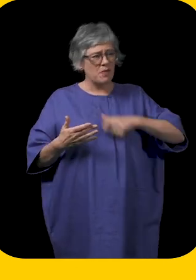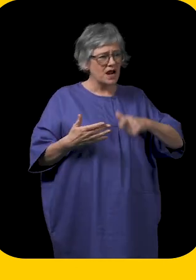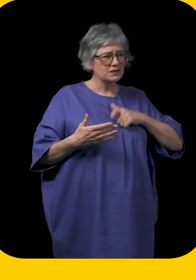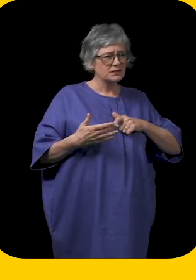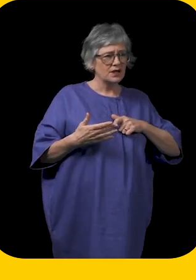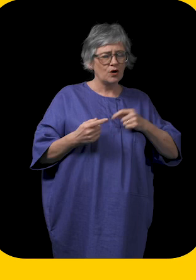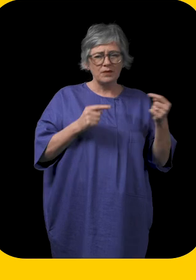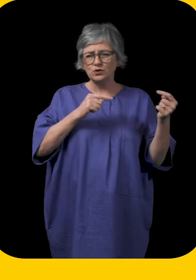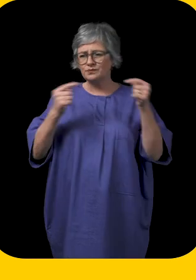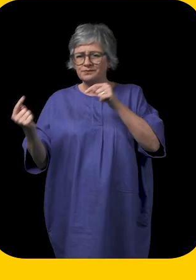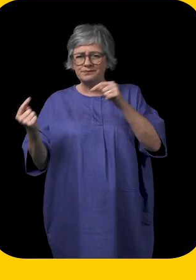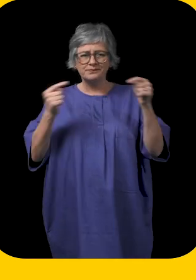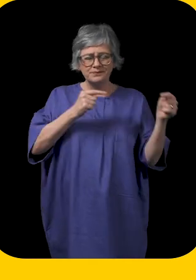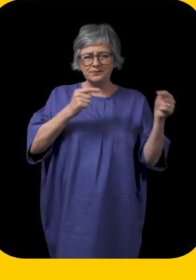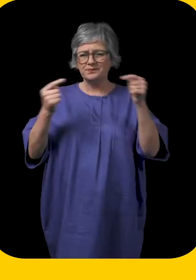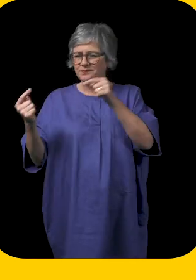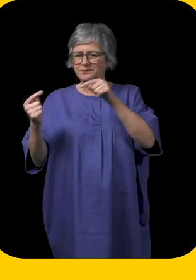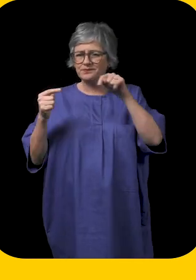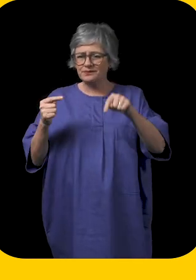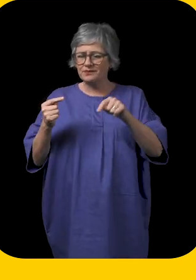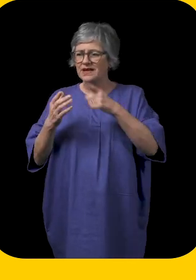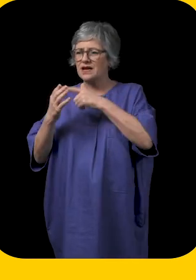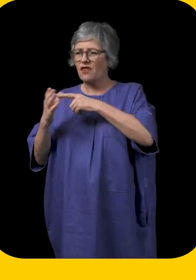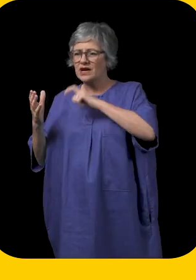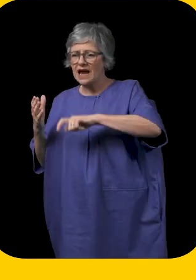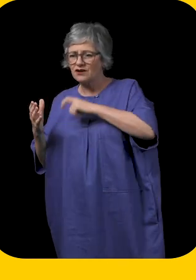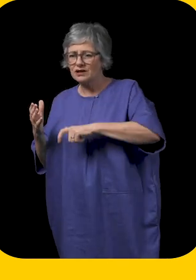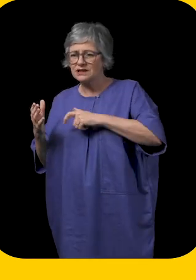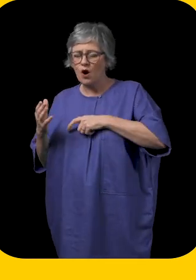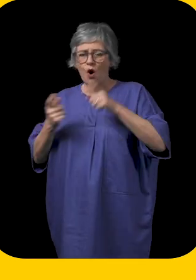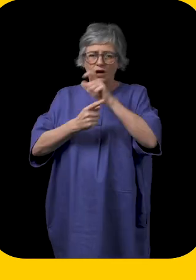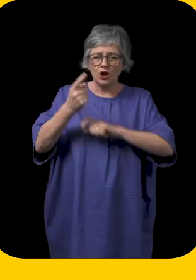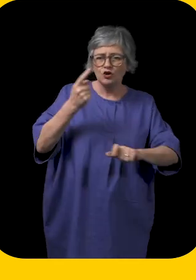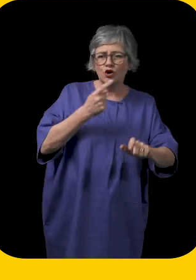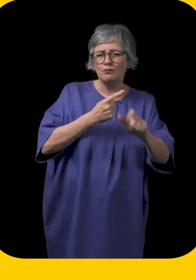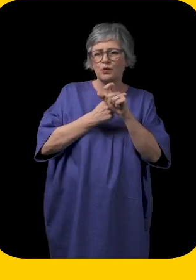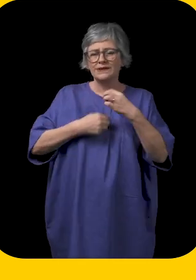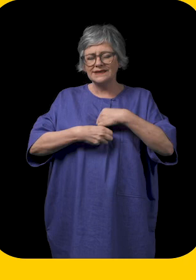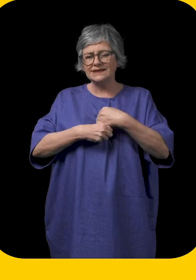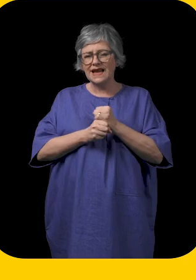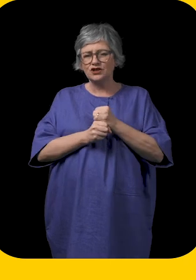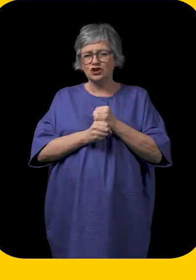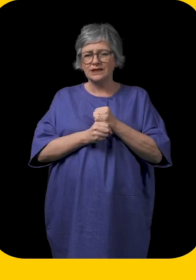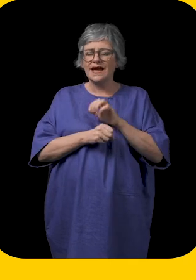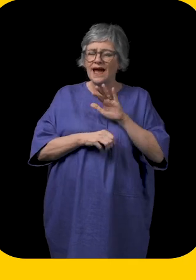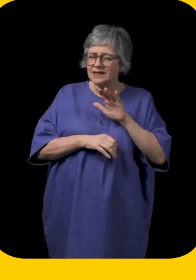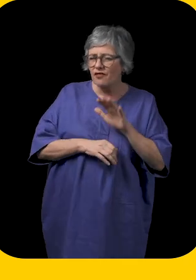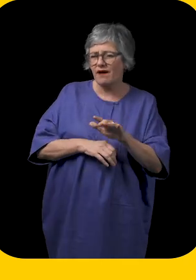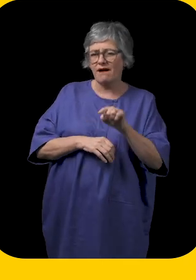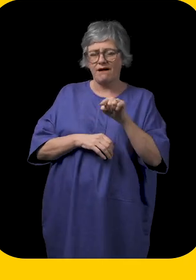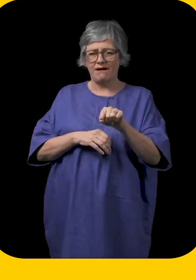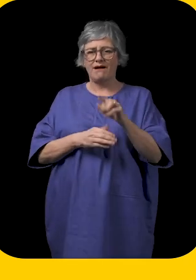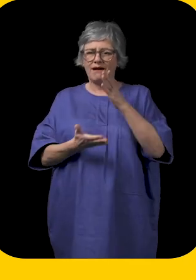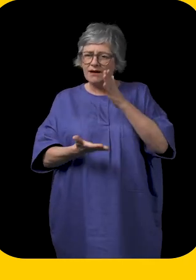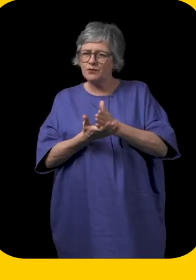is personal between, you know, them and another character, or whether it's a kind of a community tension, it's there very